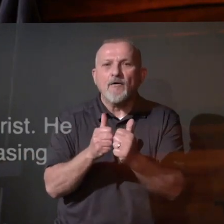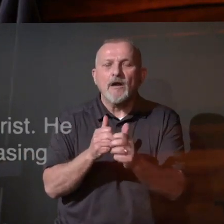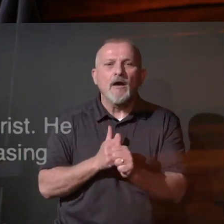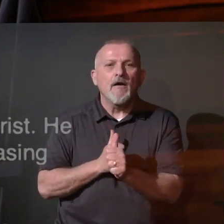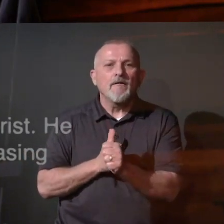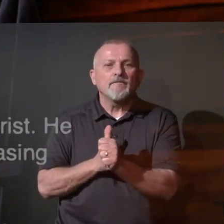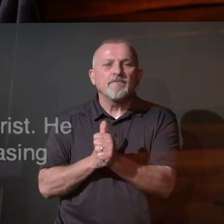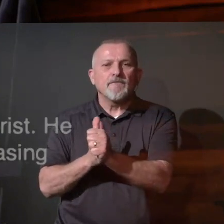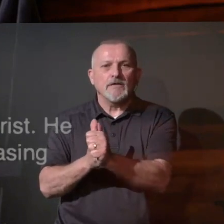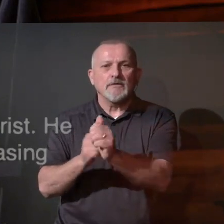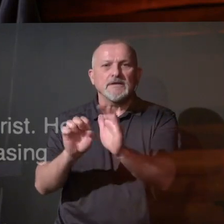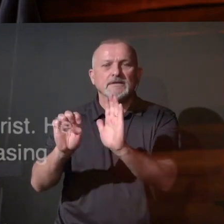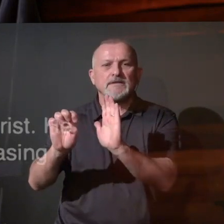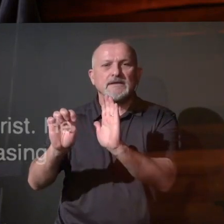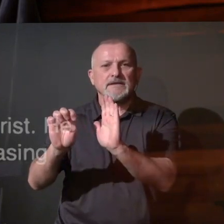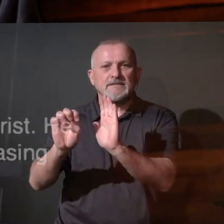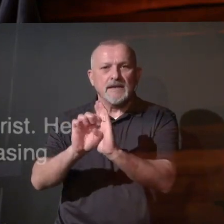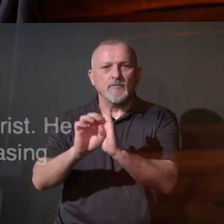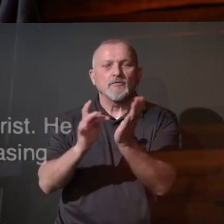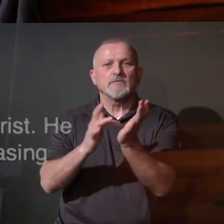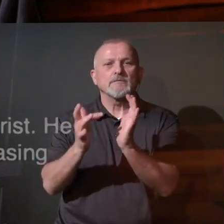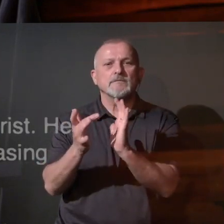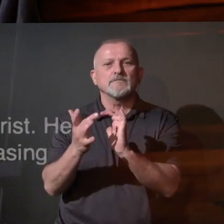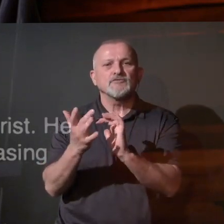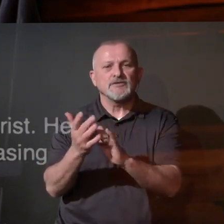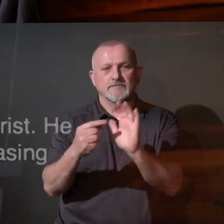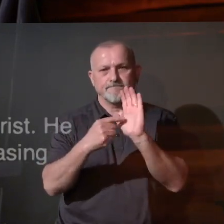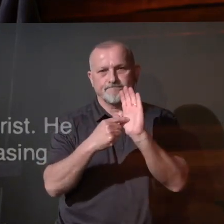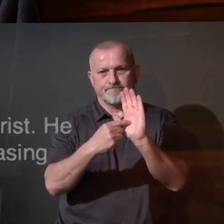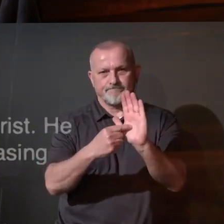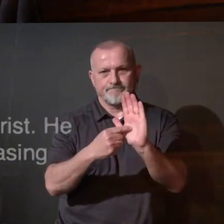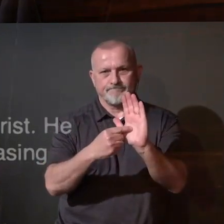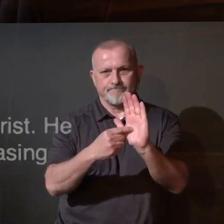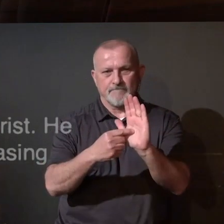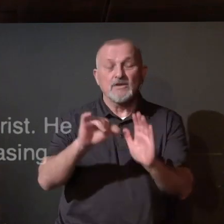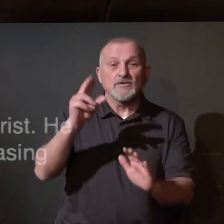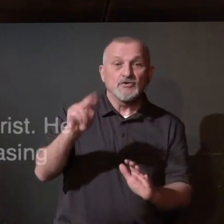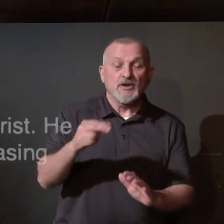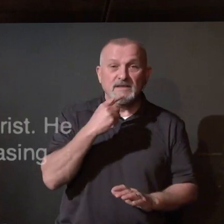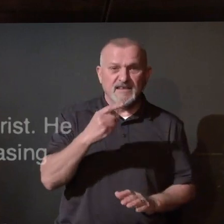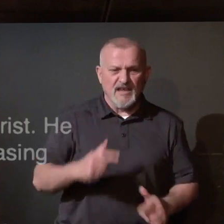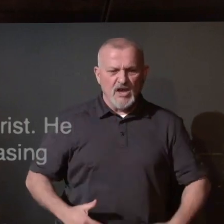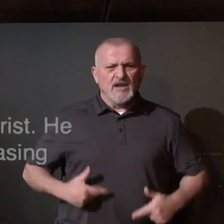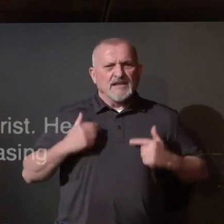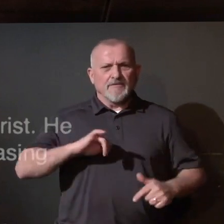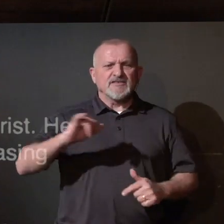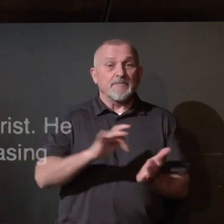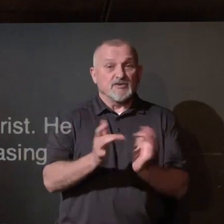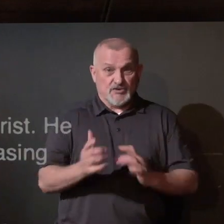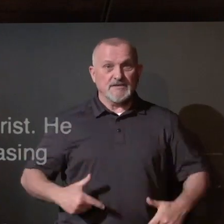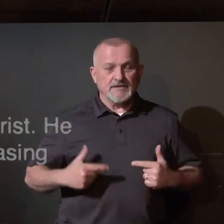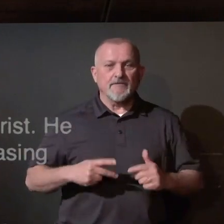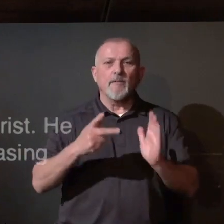By following the example of Christ. Okay, John said, live your life as Jesus did. Paul is saying,